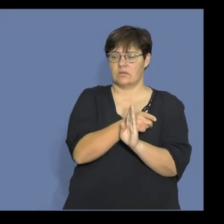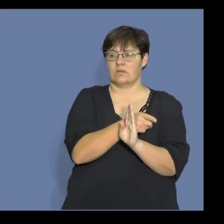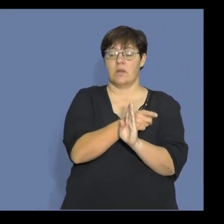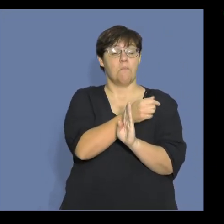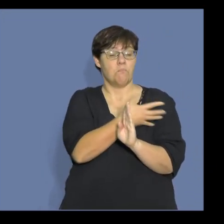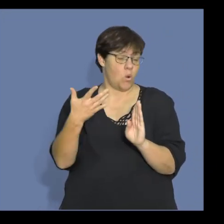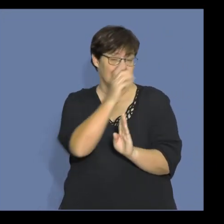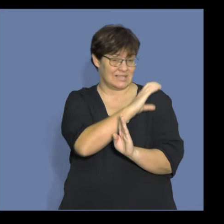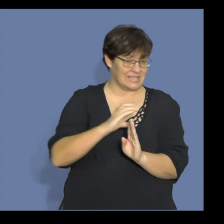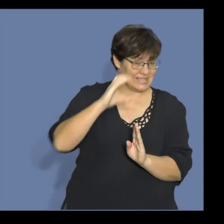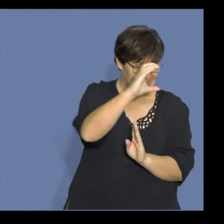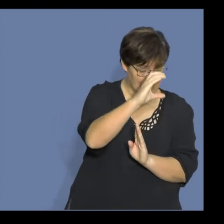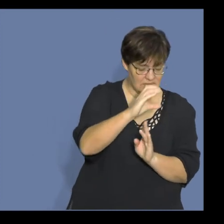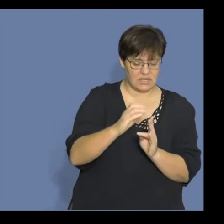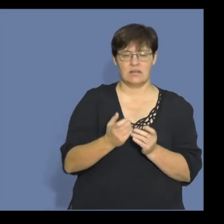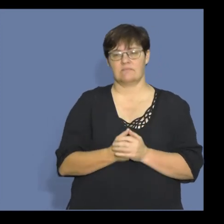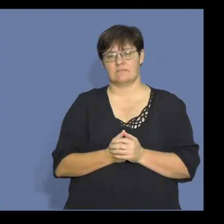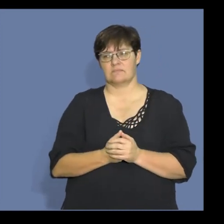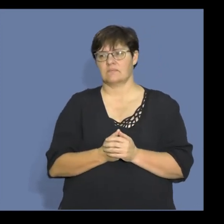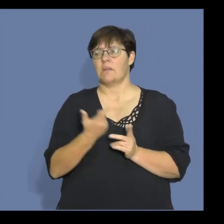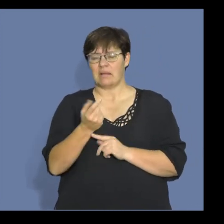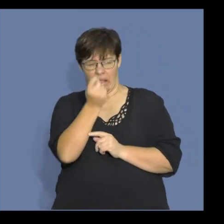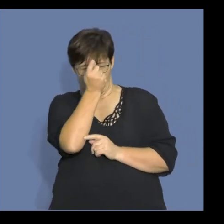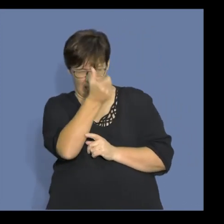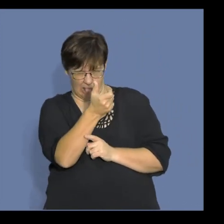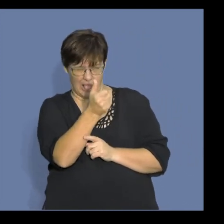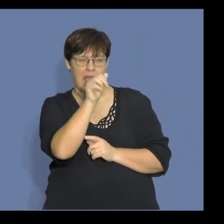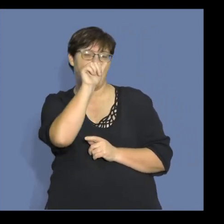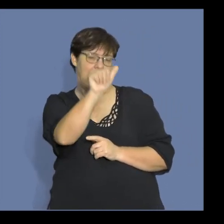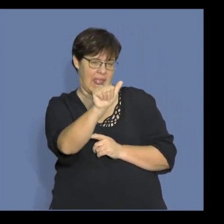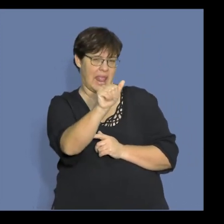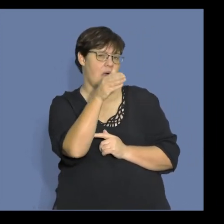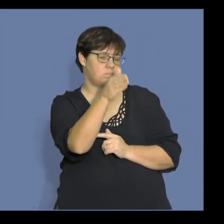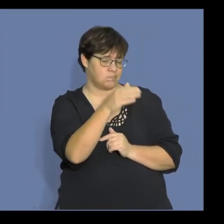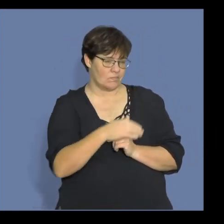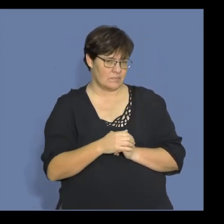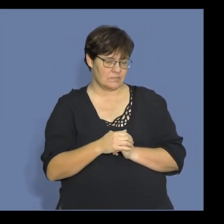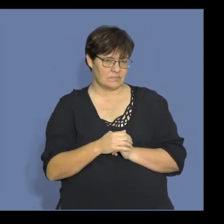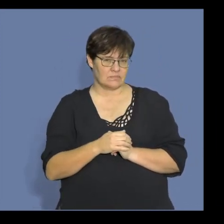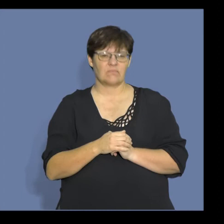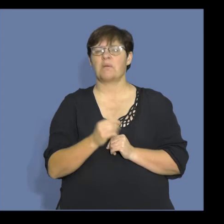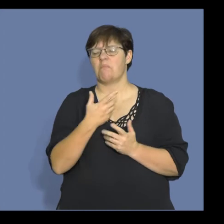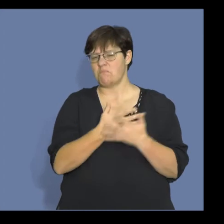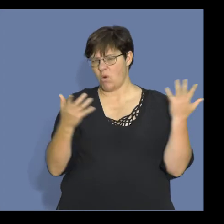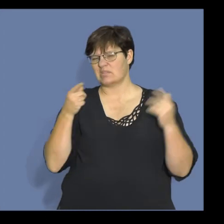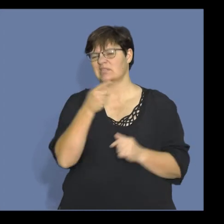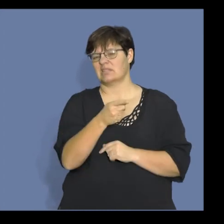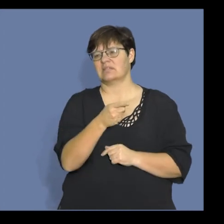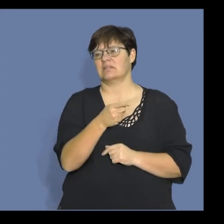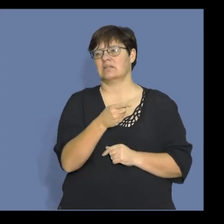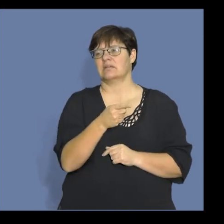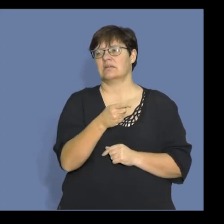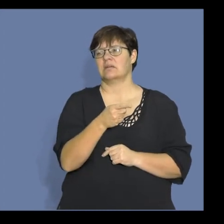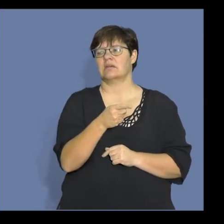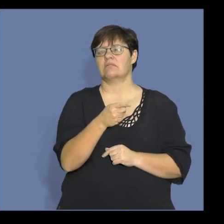be predominantly species C. Although we have a bit of species A in there, I think if